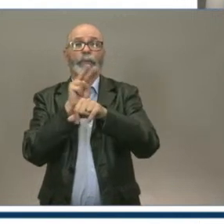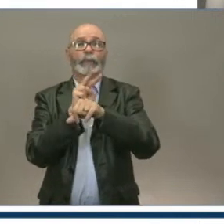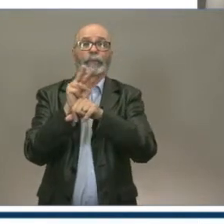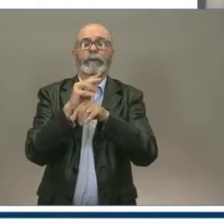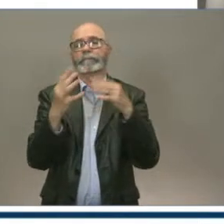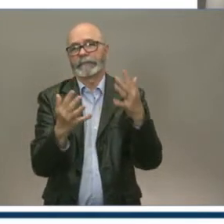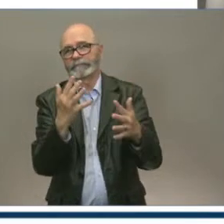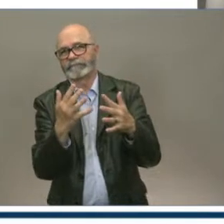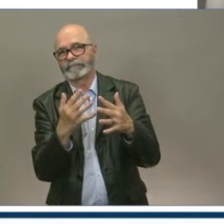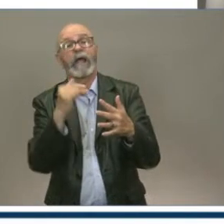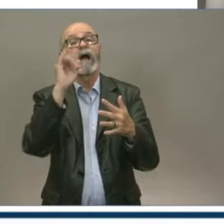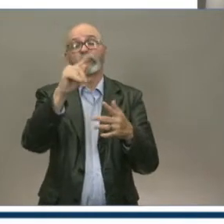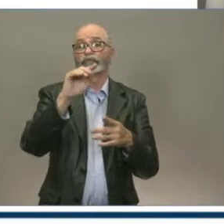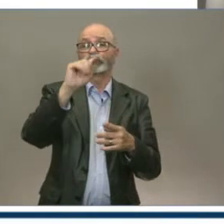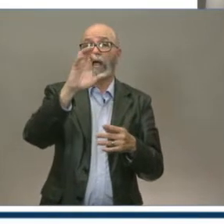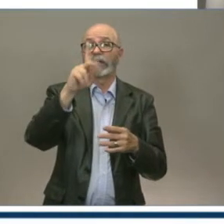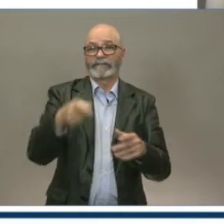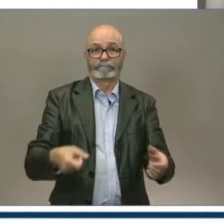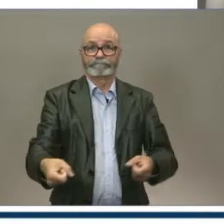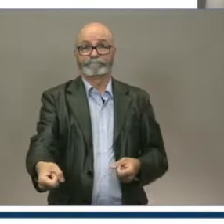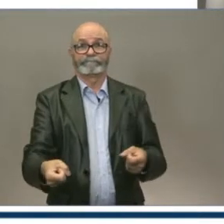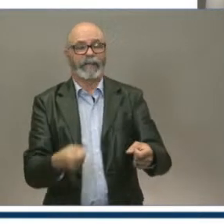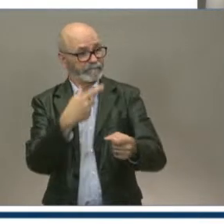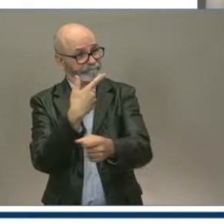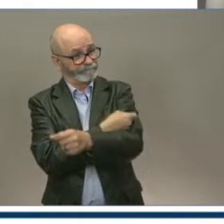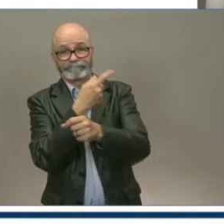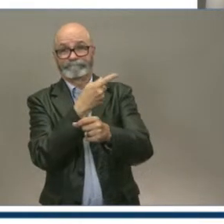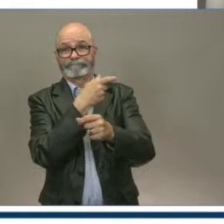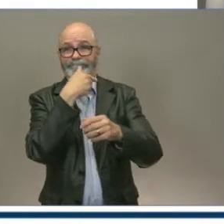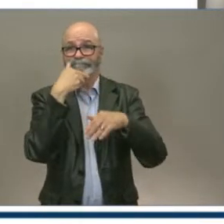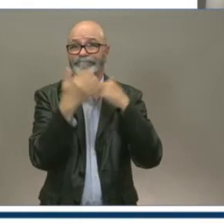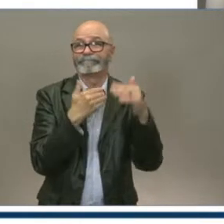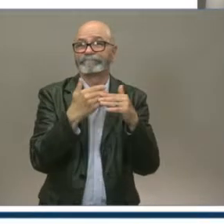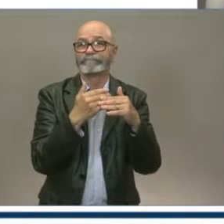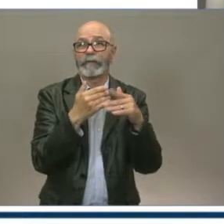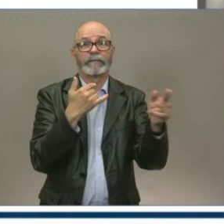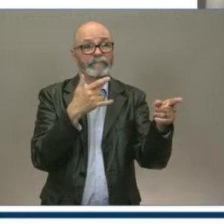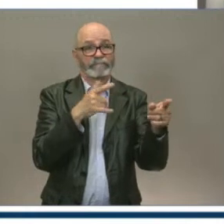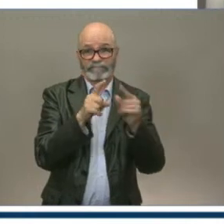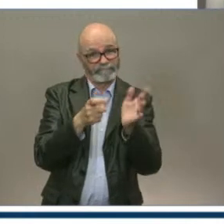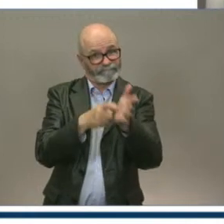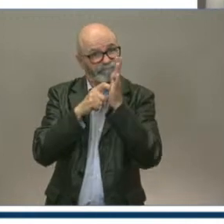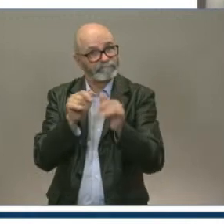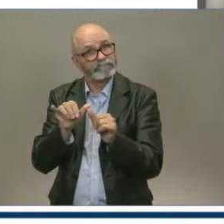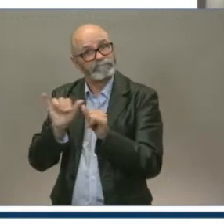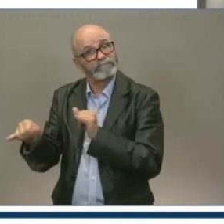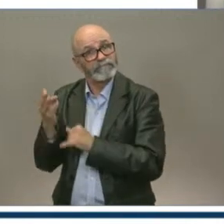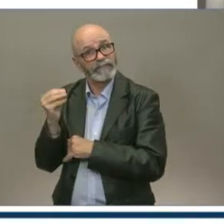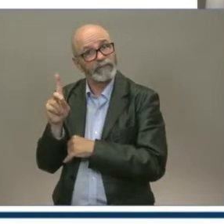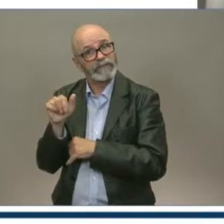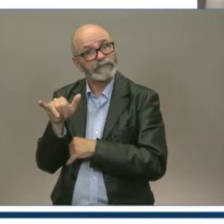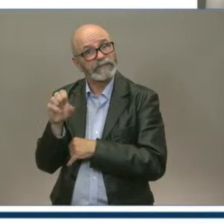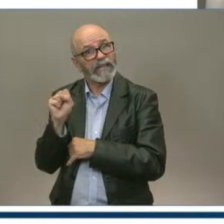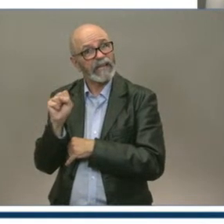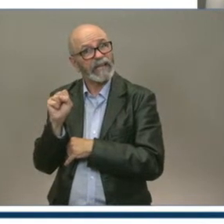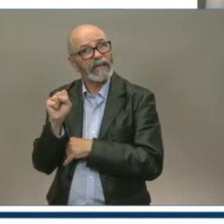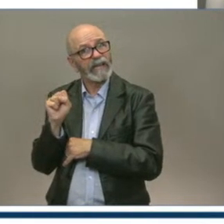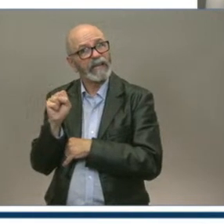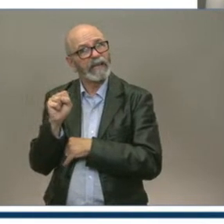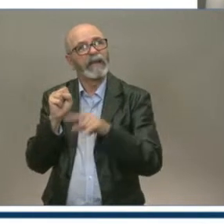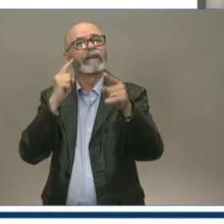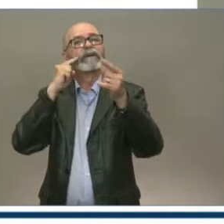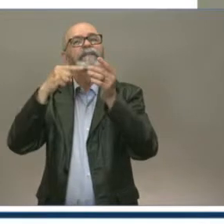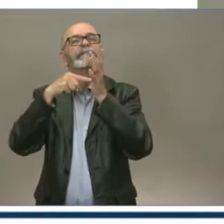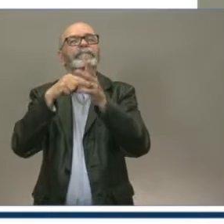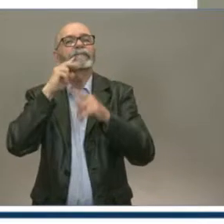long-haul trucking industry, does that change the isolation requirements for them in terms of returning from areas such as central Canada or the U.S.? So